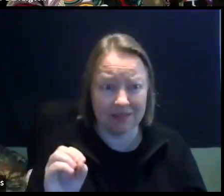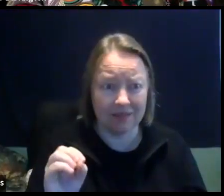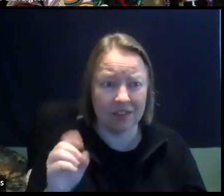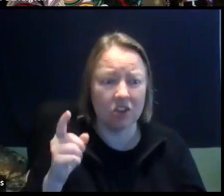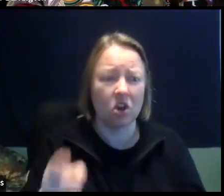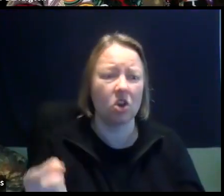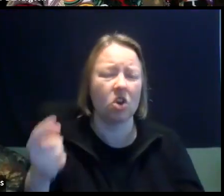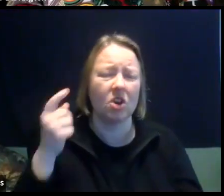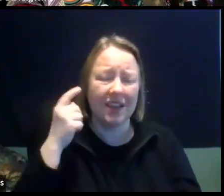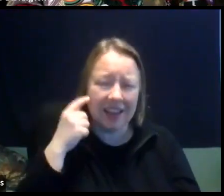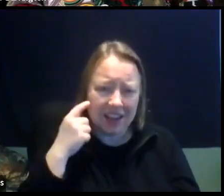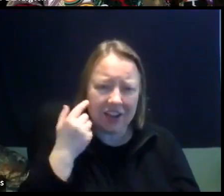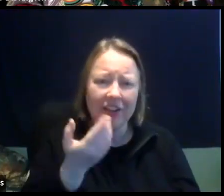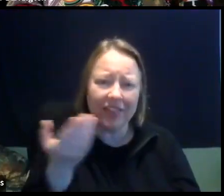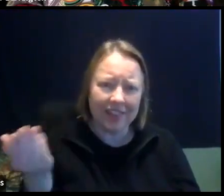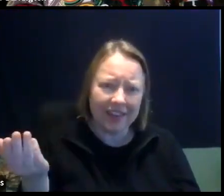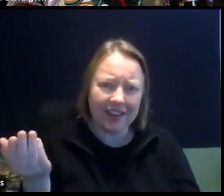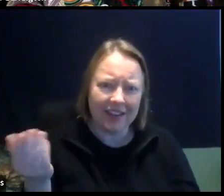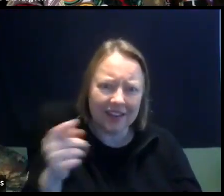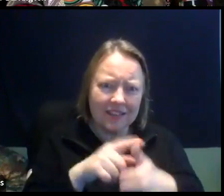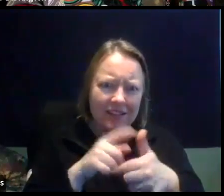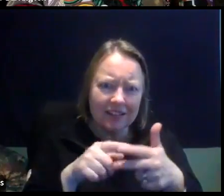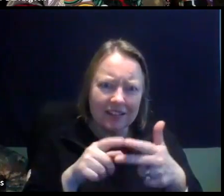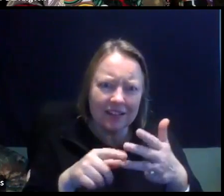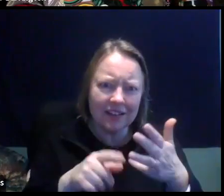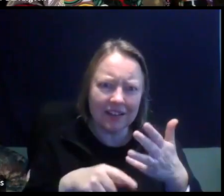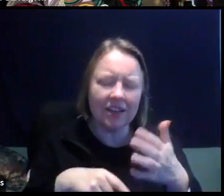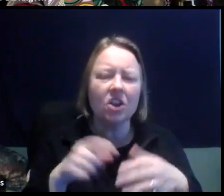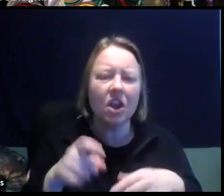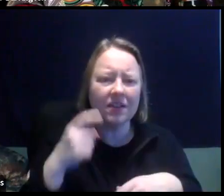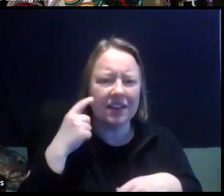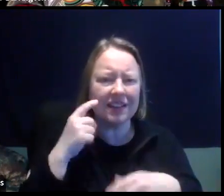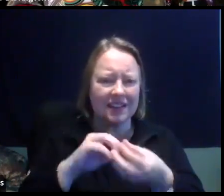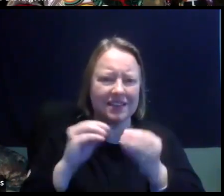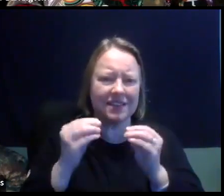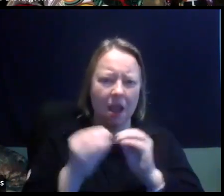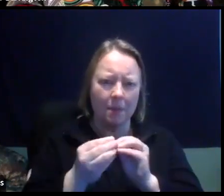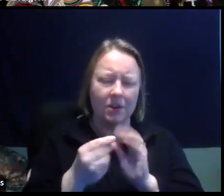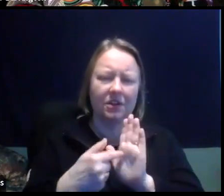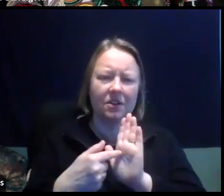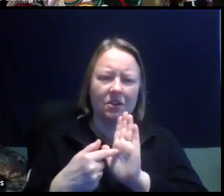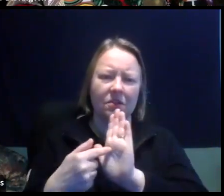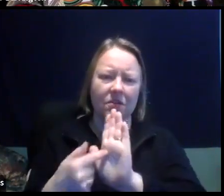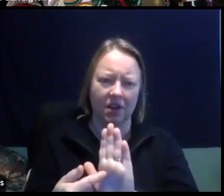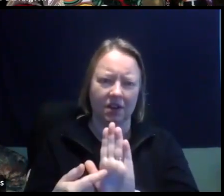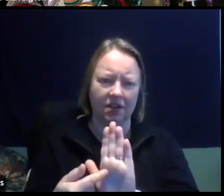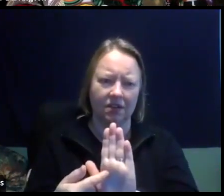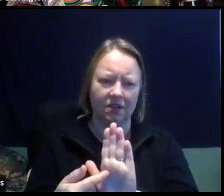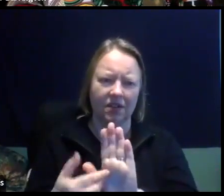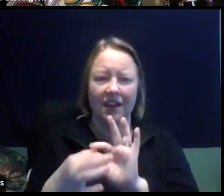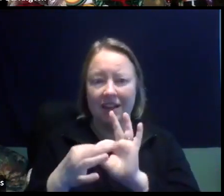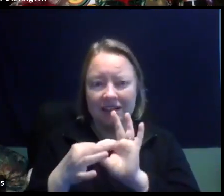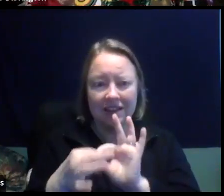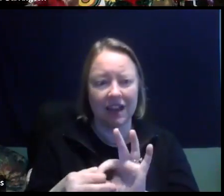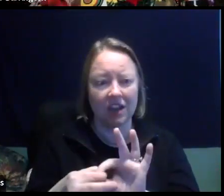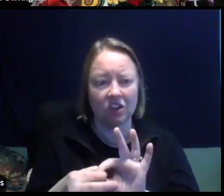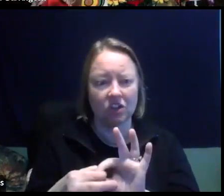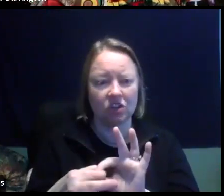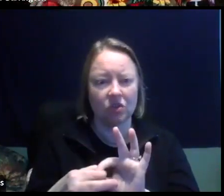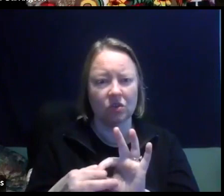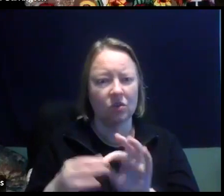hear these things, we have to hear this as these numbers are reflective and attached to